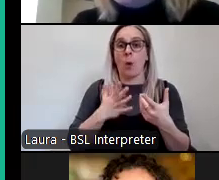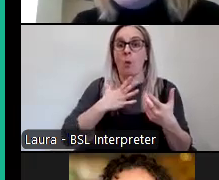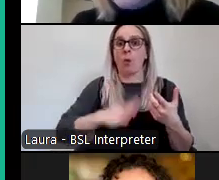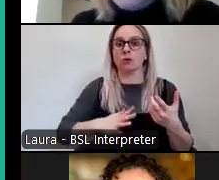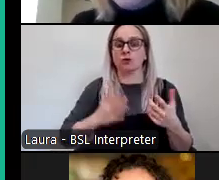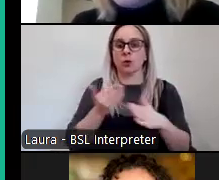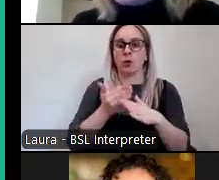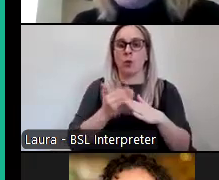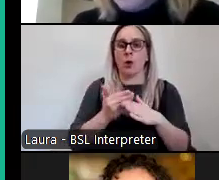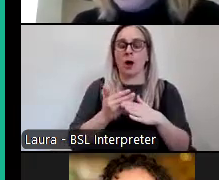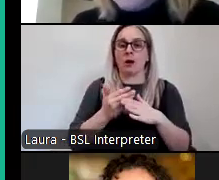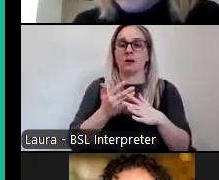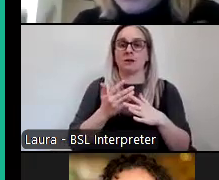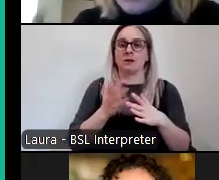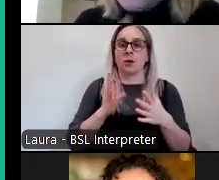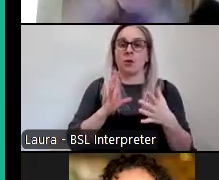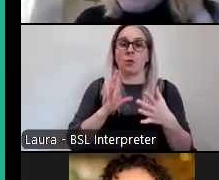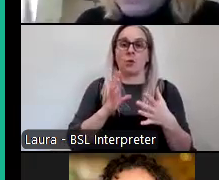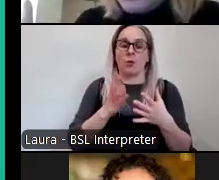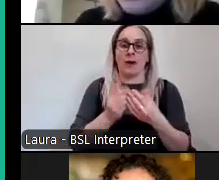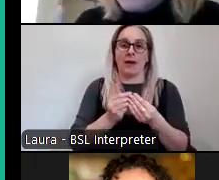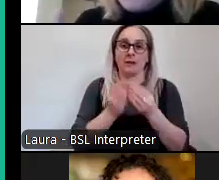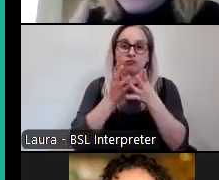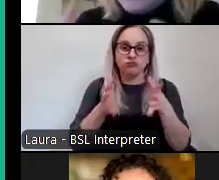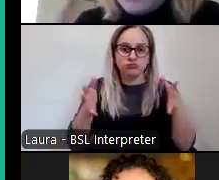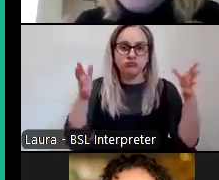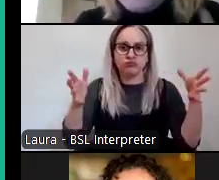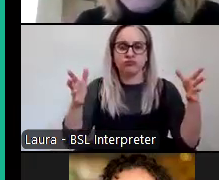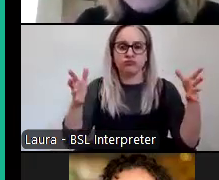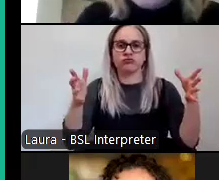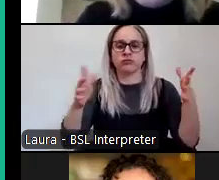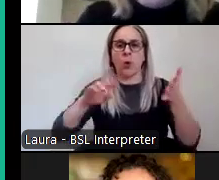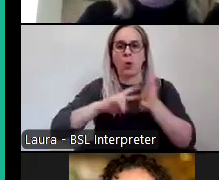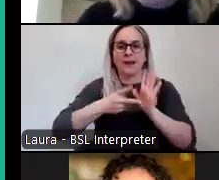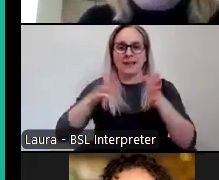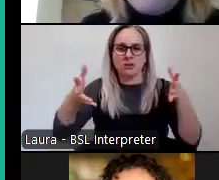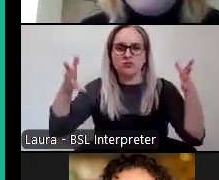in medium to large scale organisations, so those really large institutions.